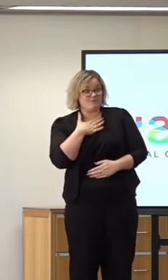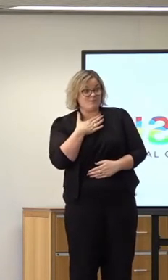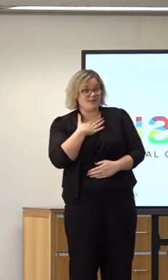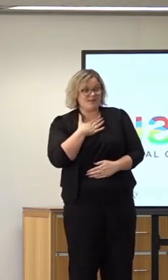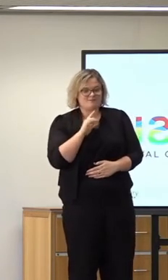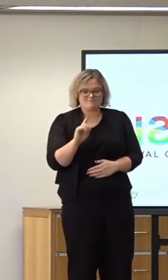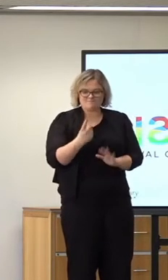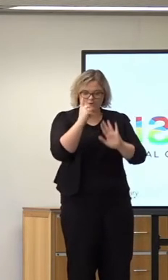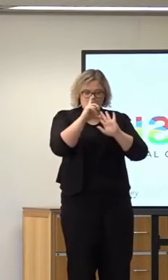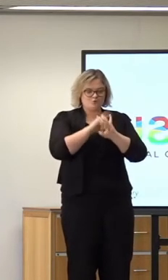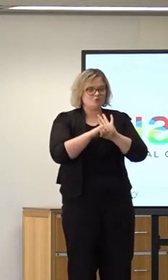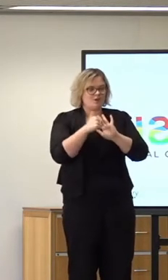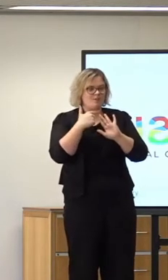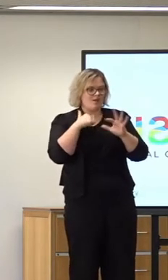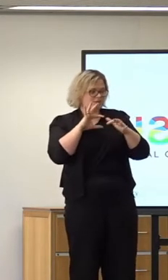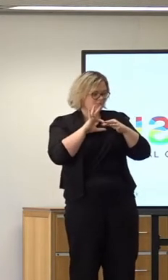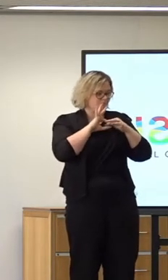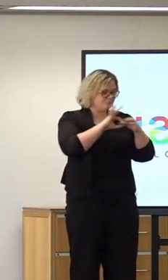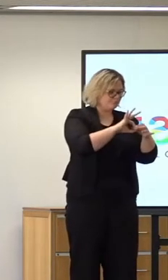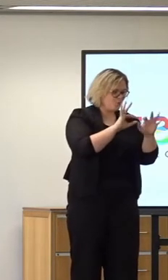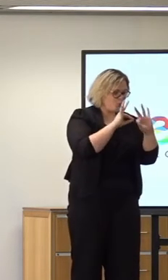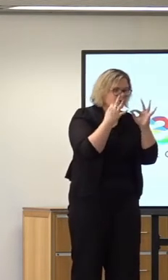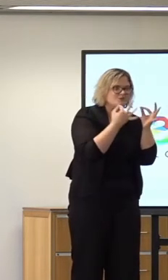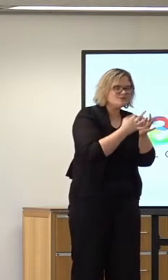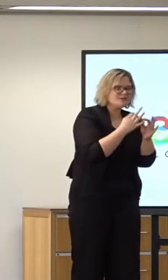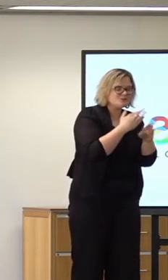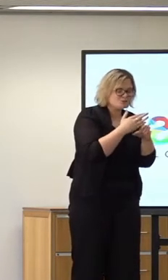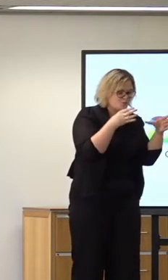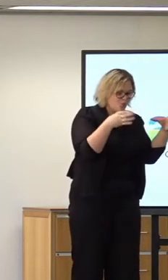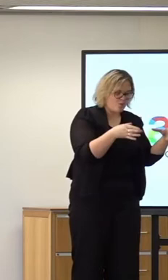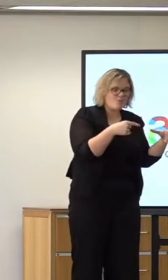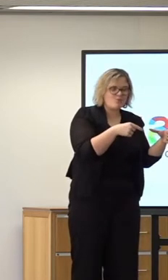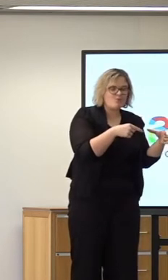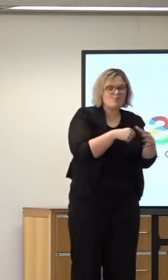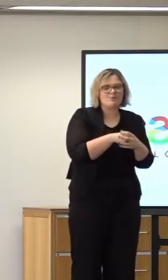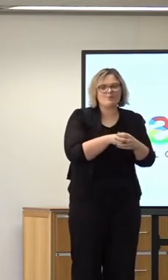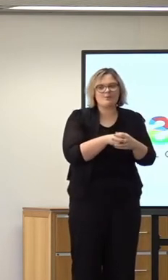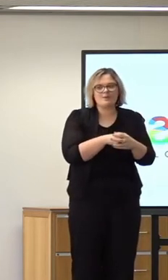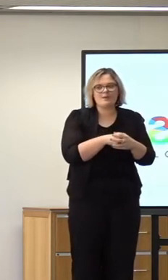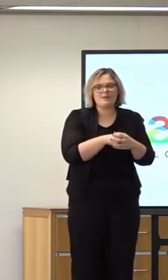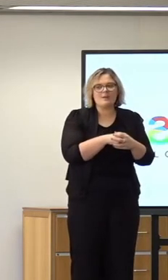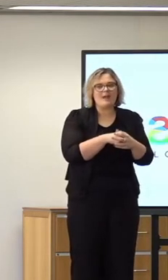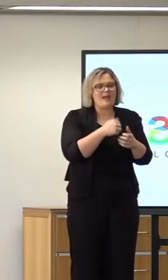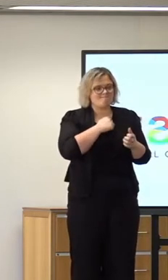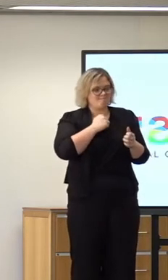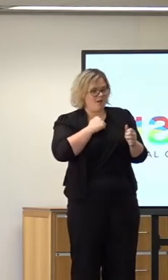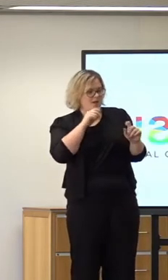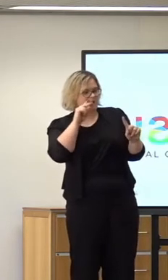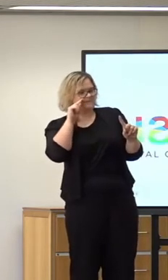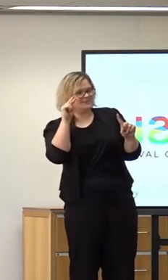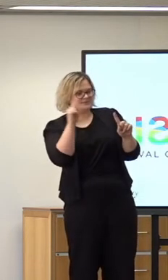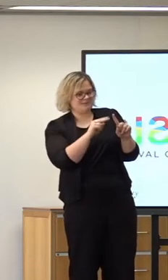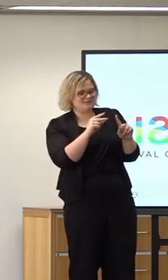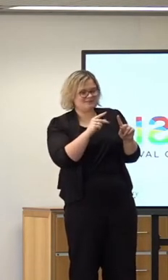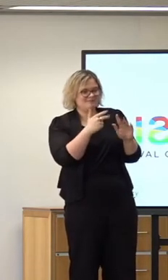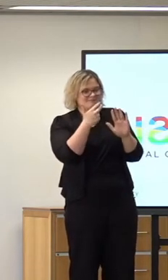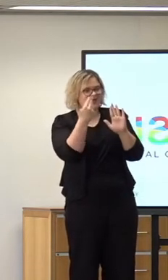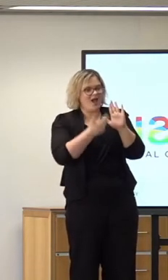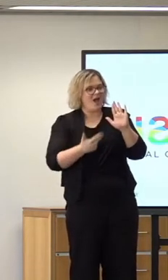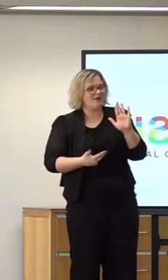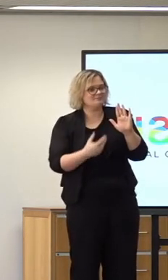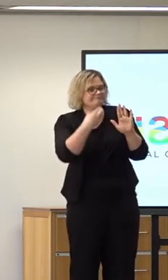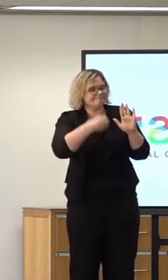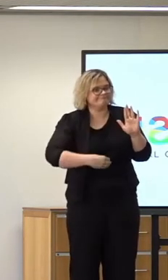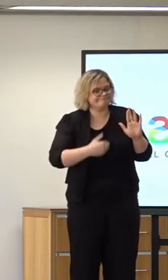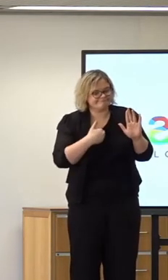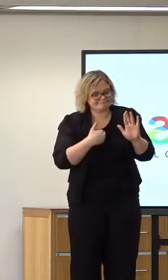the first time coming into an organization and also coming in with the perspective of an artist.